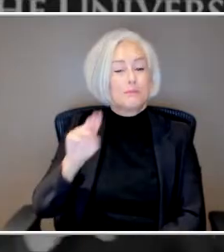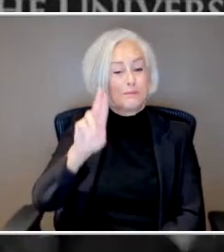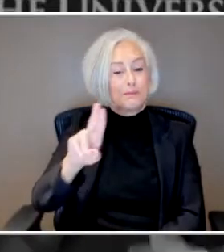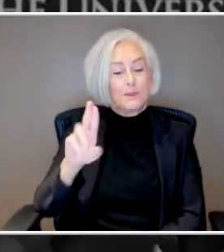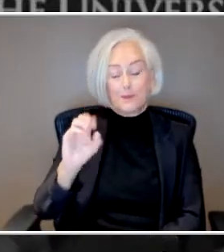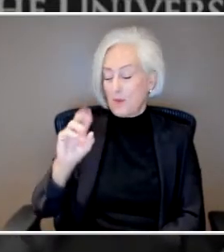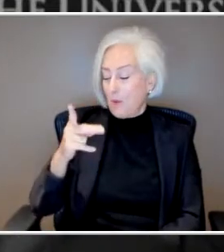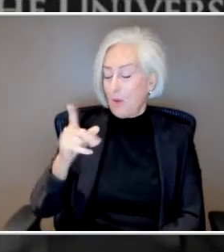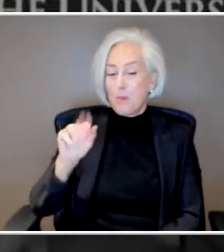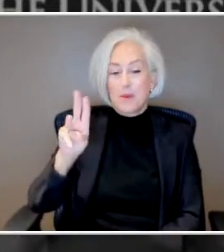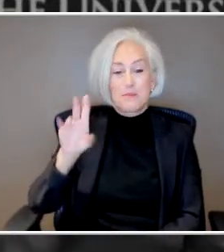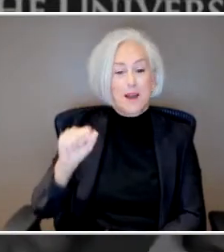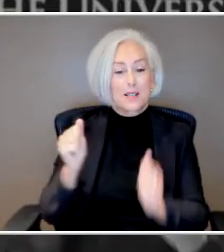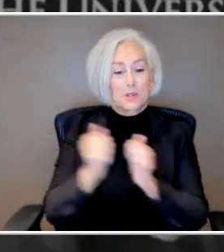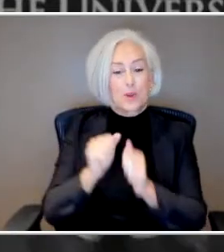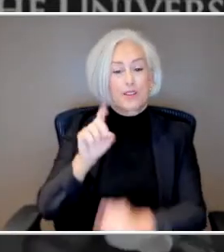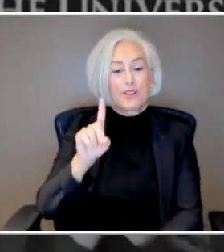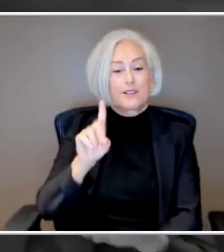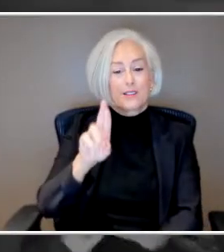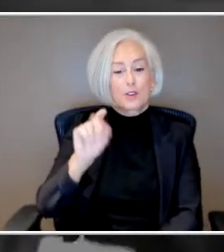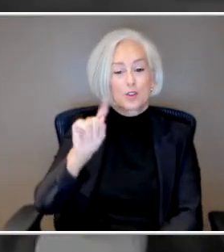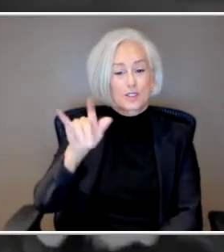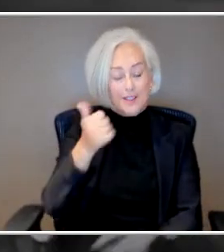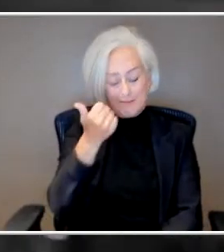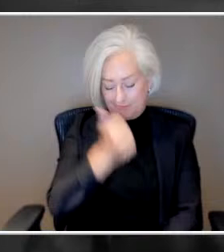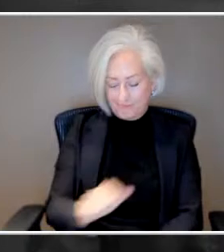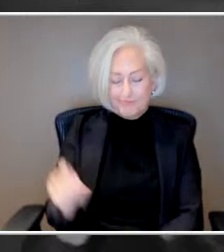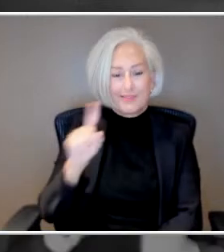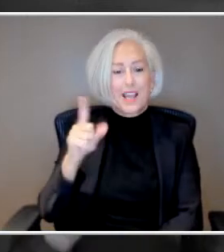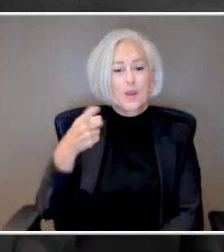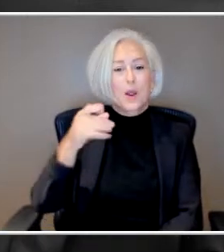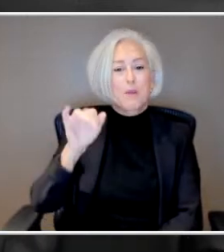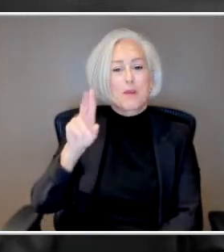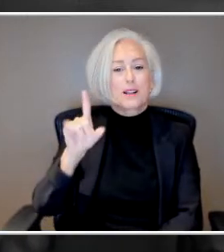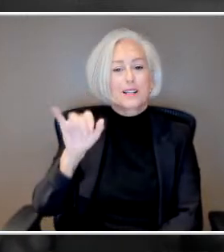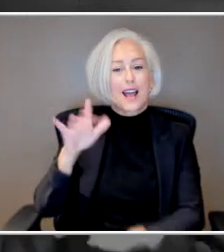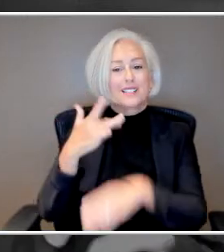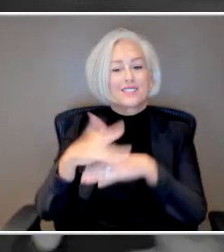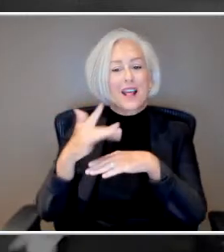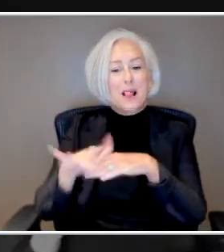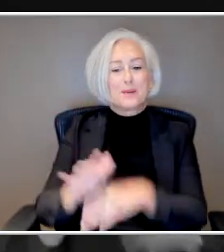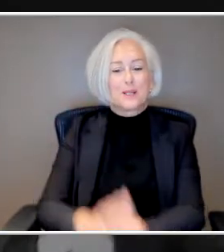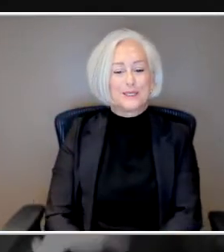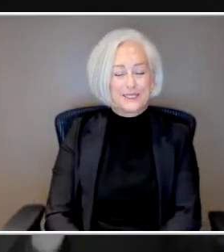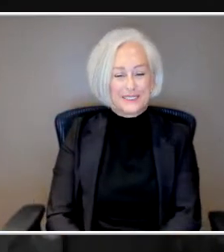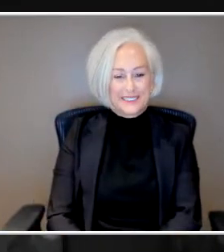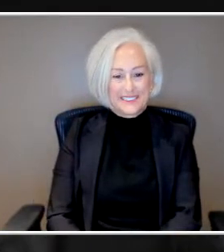podcast. Now, everywhere podcasts are available.